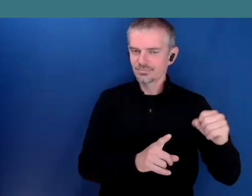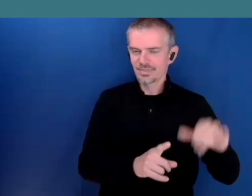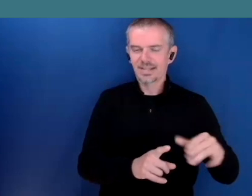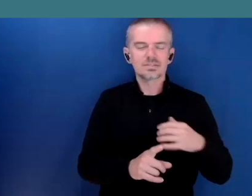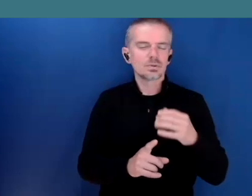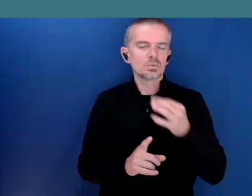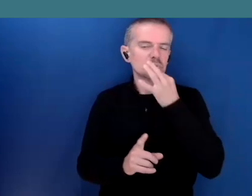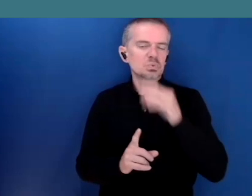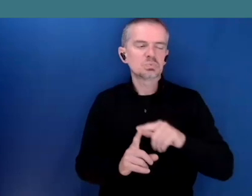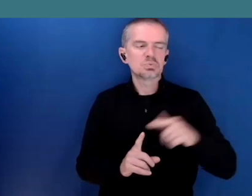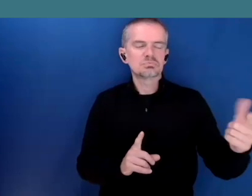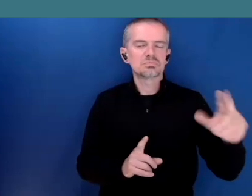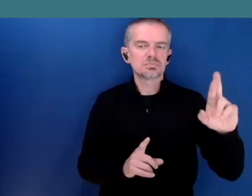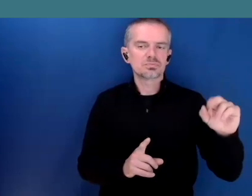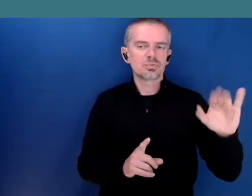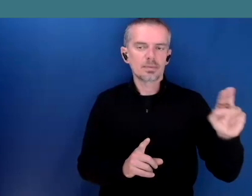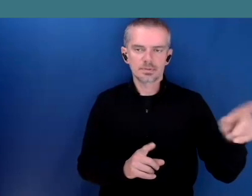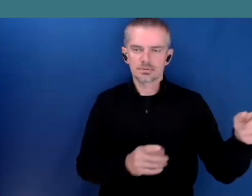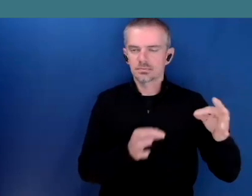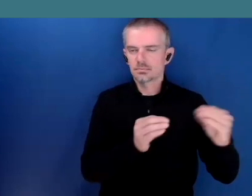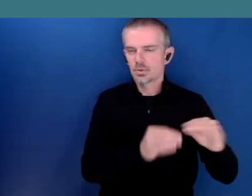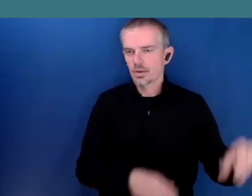a few minutes. So next slide, please.